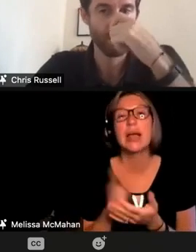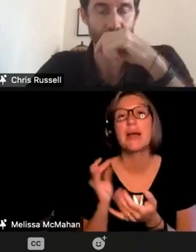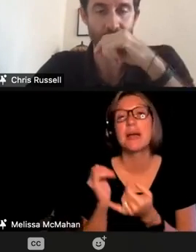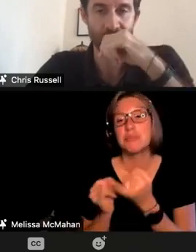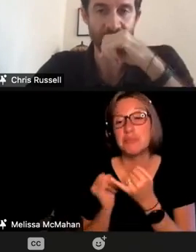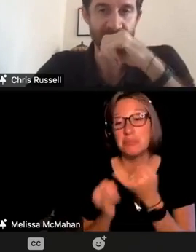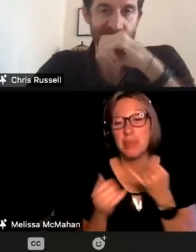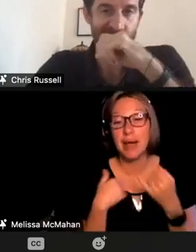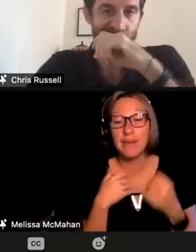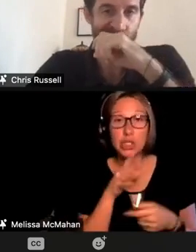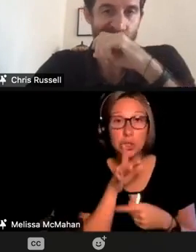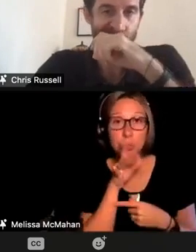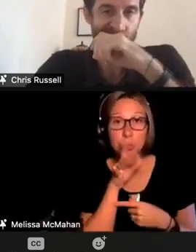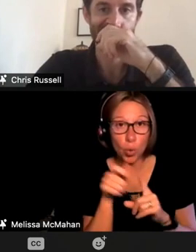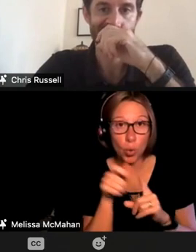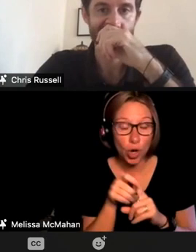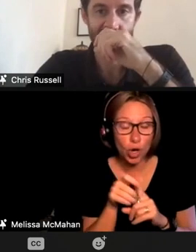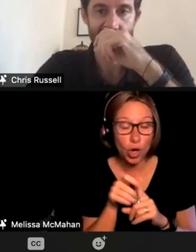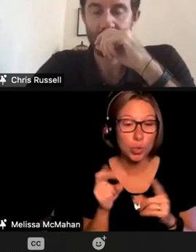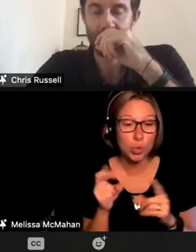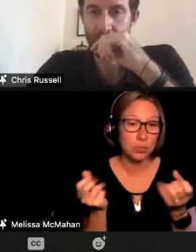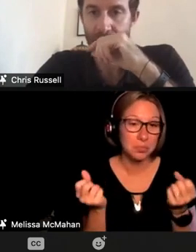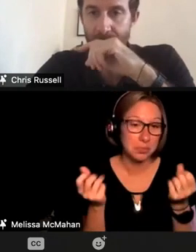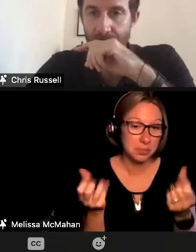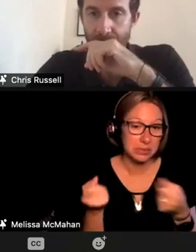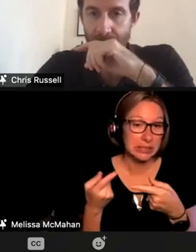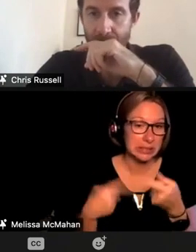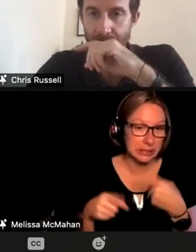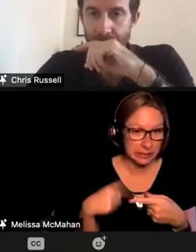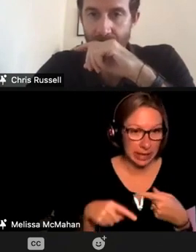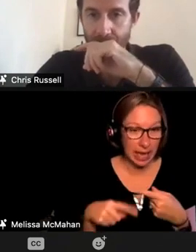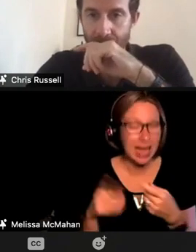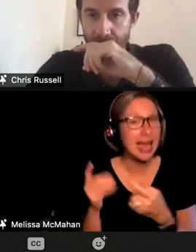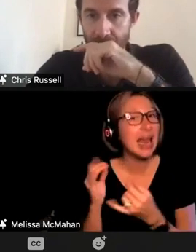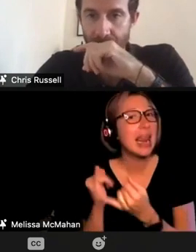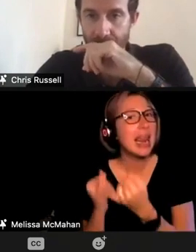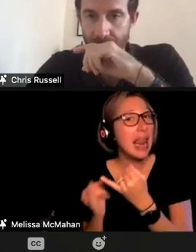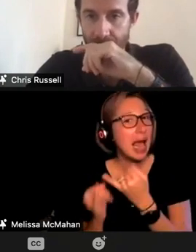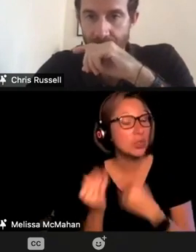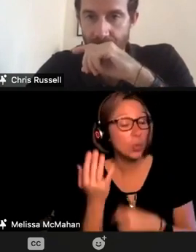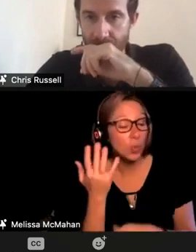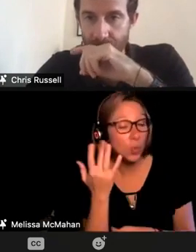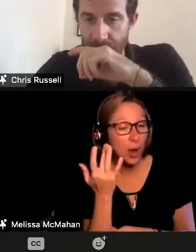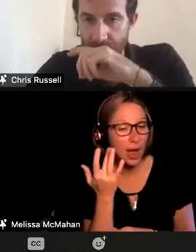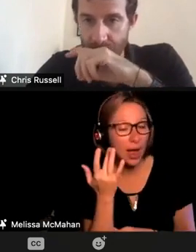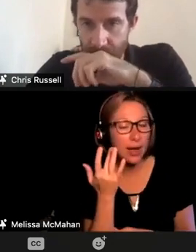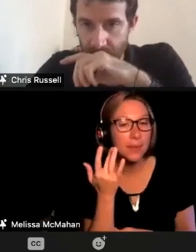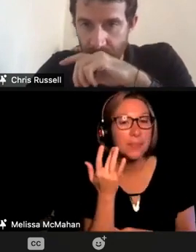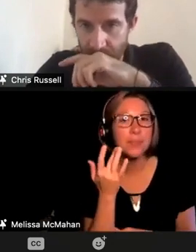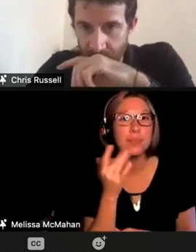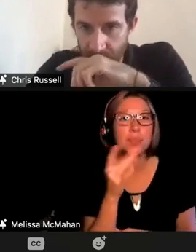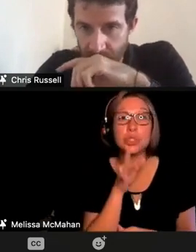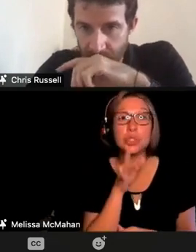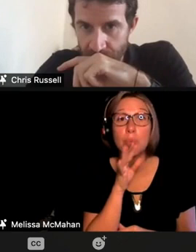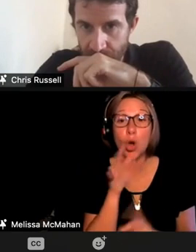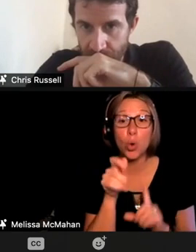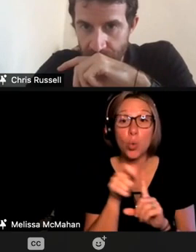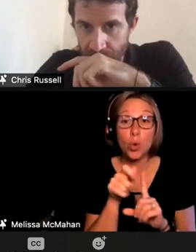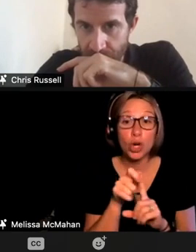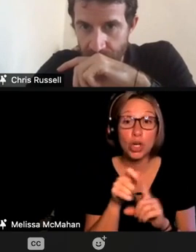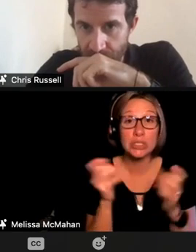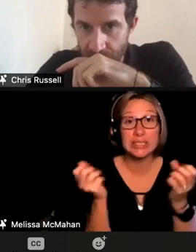spoken words or signs. And I put those at the end of our hierarchy because spoken words and